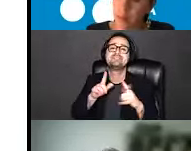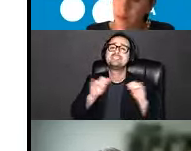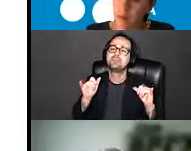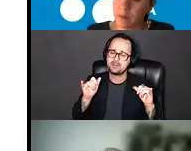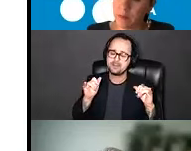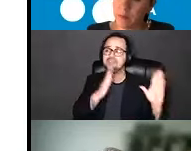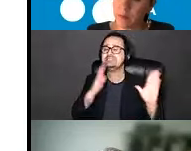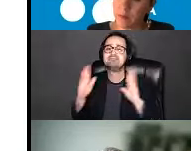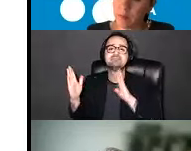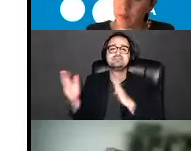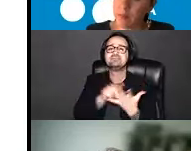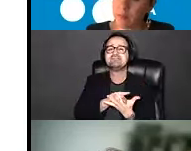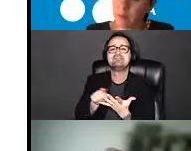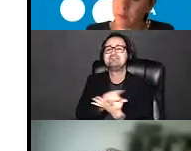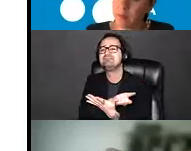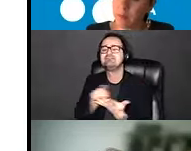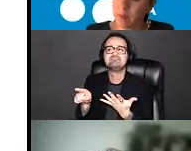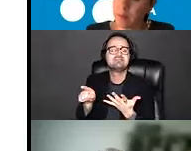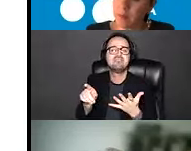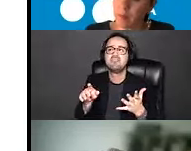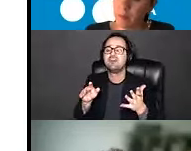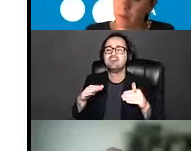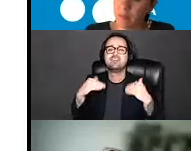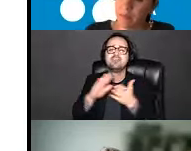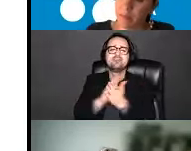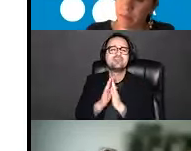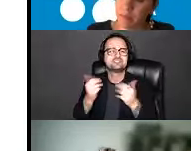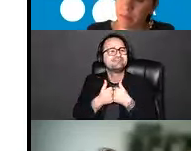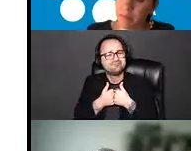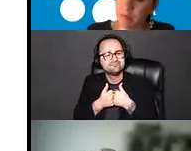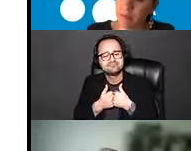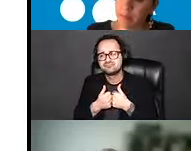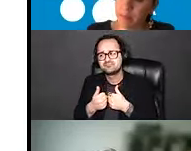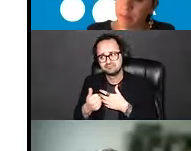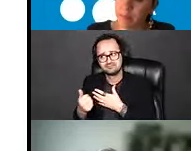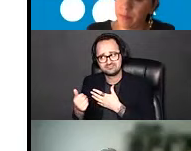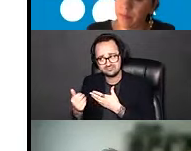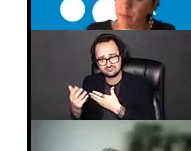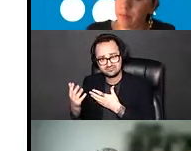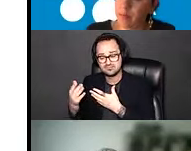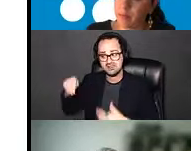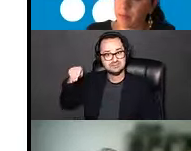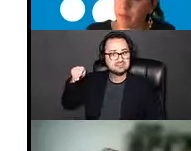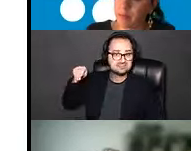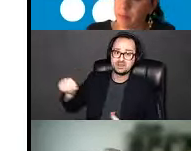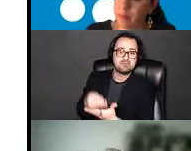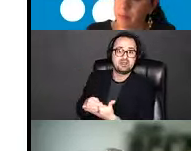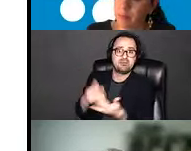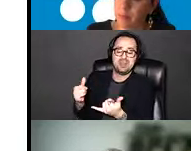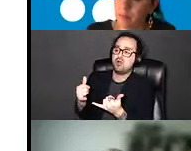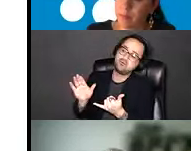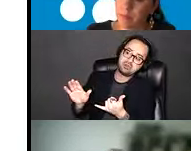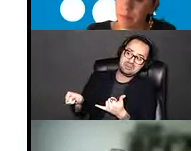very hard to, you know, it's hard to argue against spending money to respond to immediate